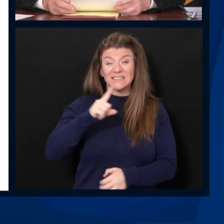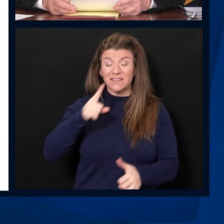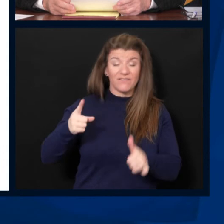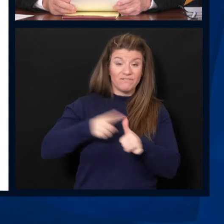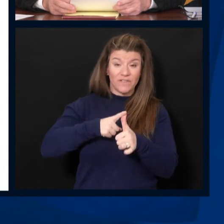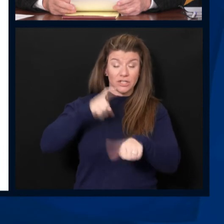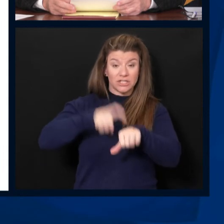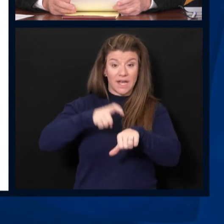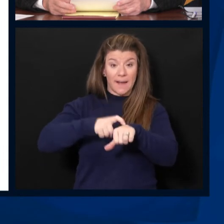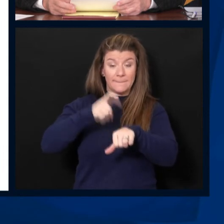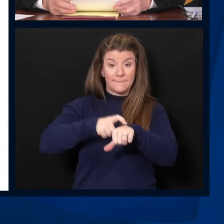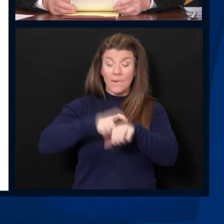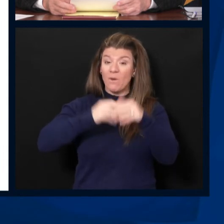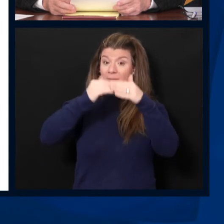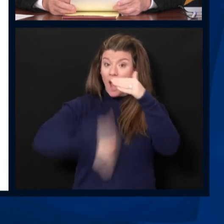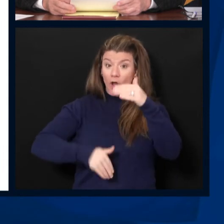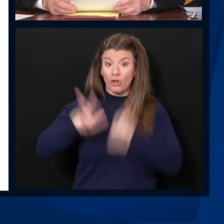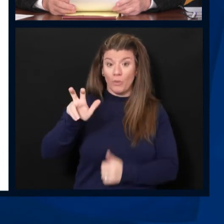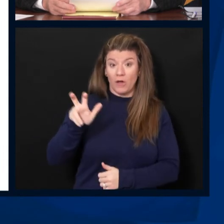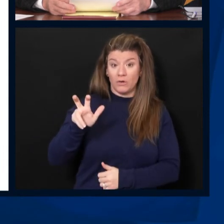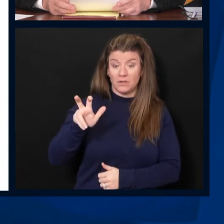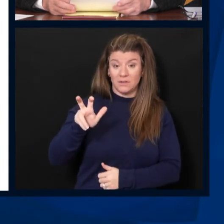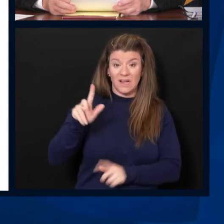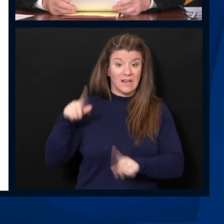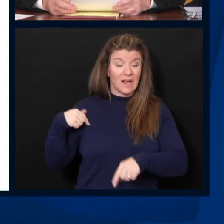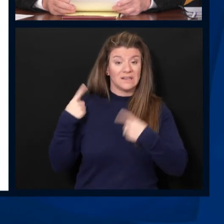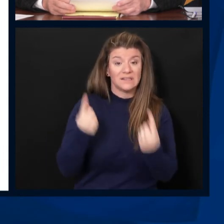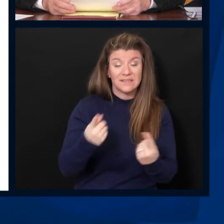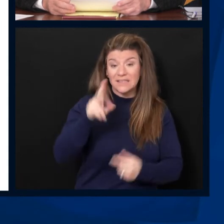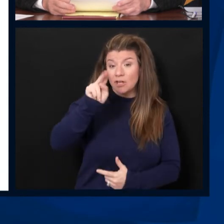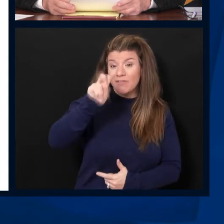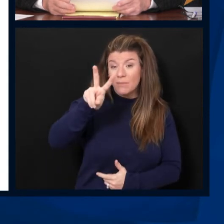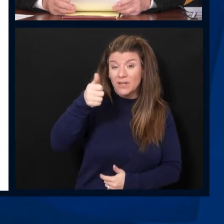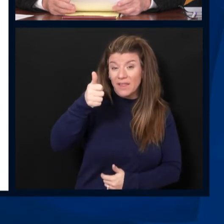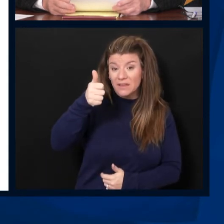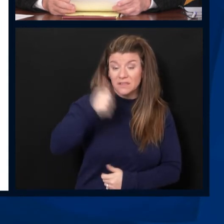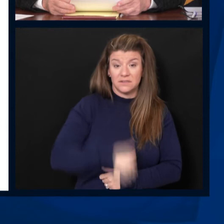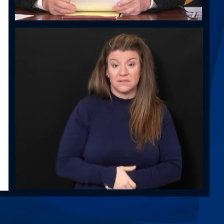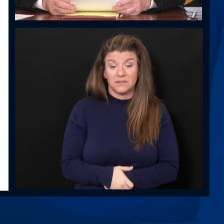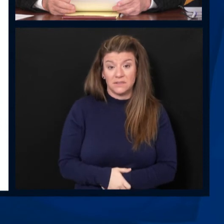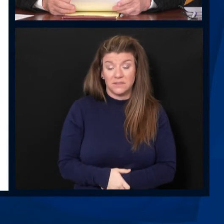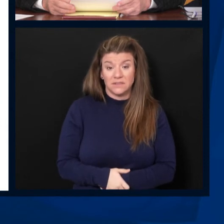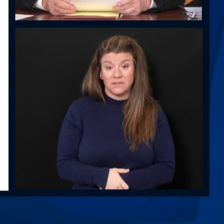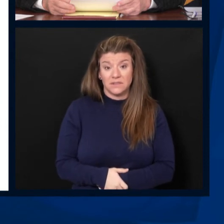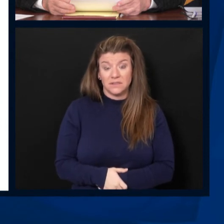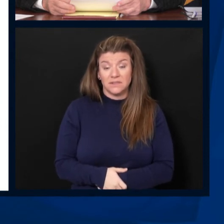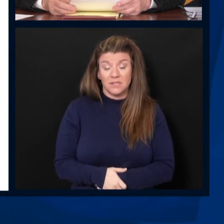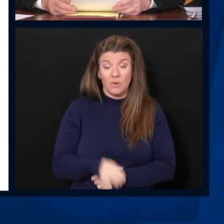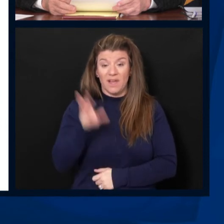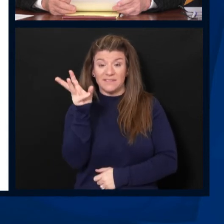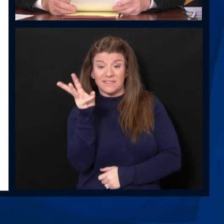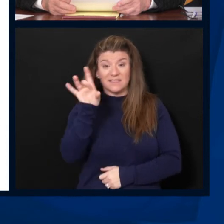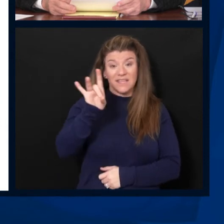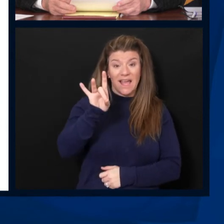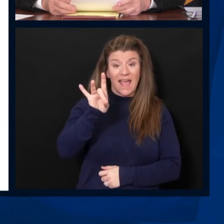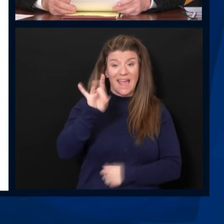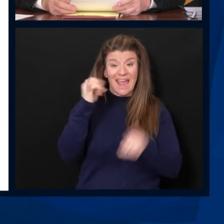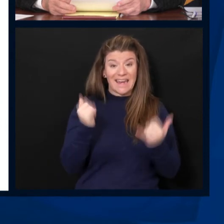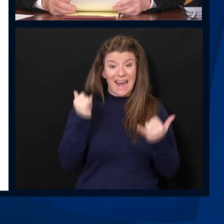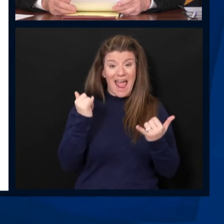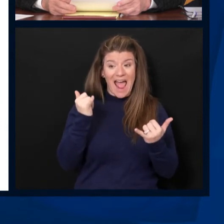time we've been under 300 since November the 10th. We have 68 people now in our